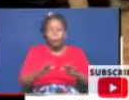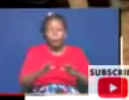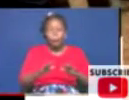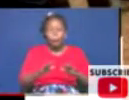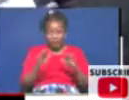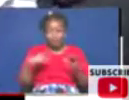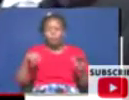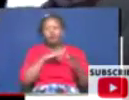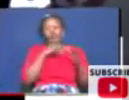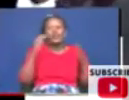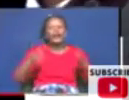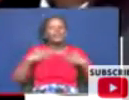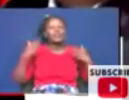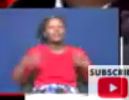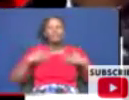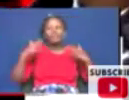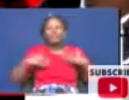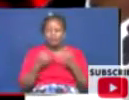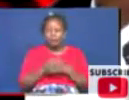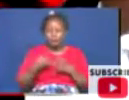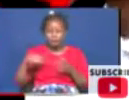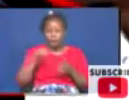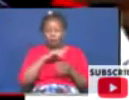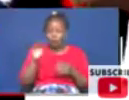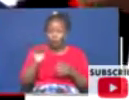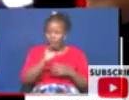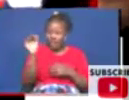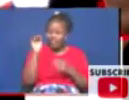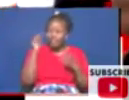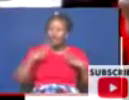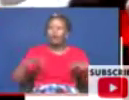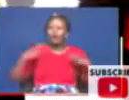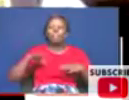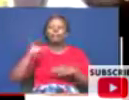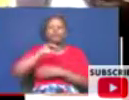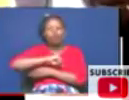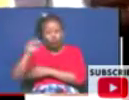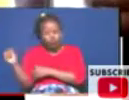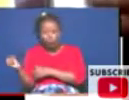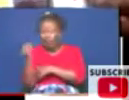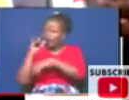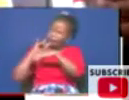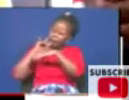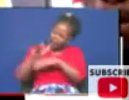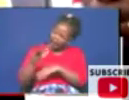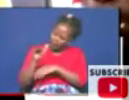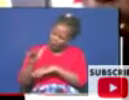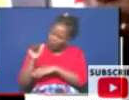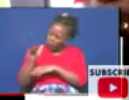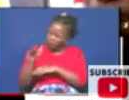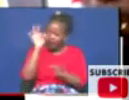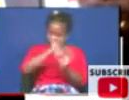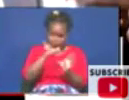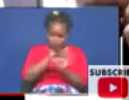tumefurahia sana. We are urging our people to wake up very early in the morning and vote. And I will set by